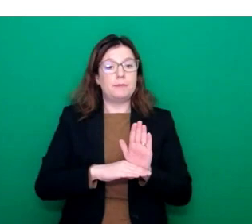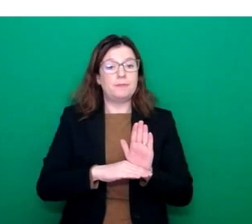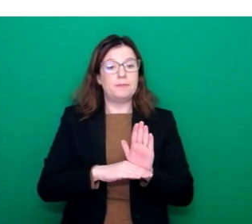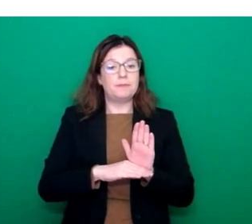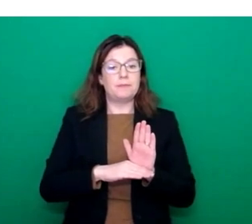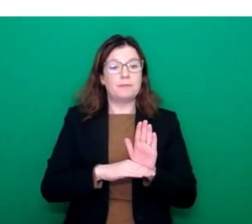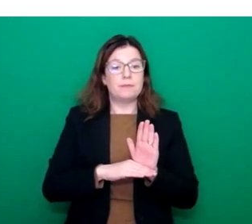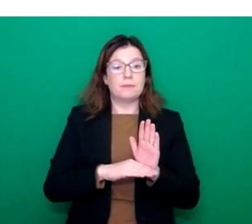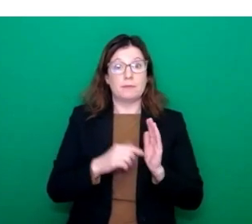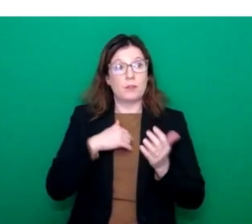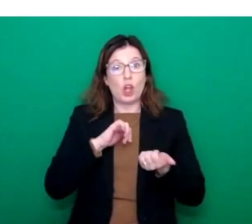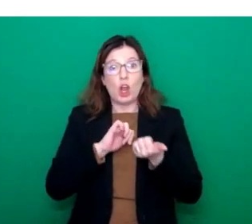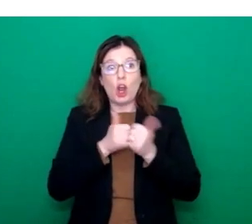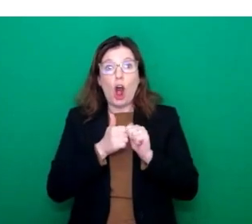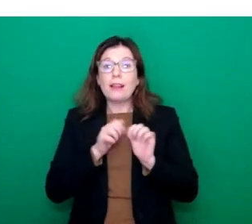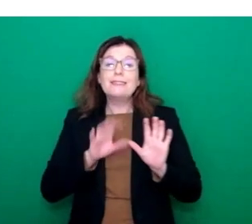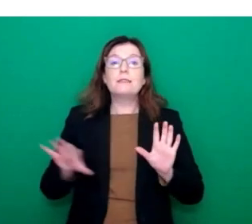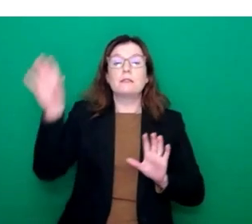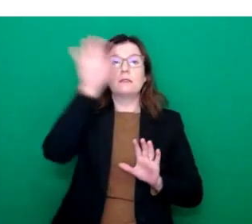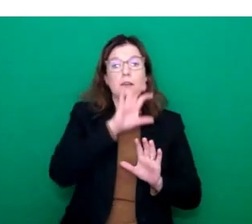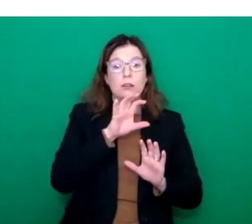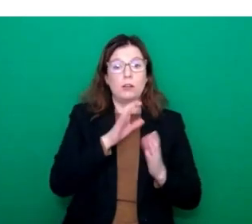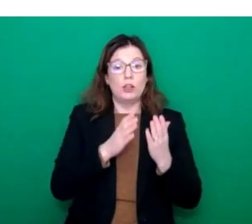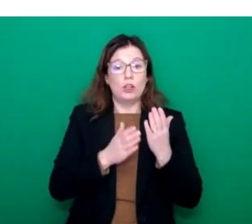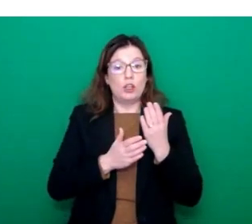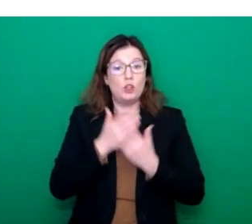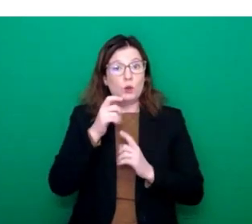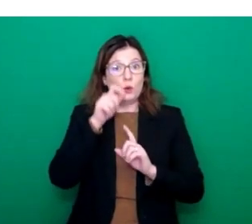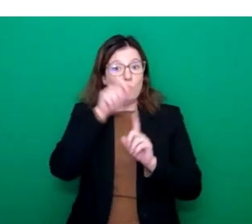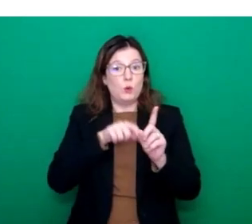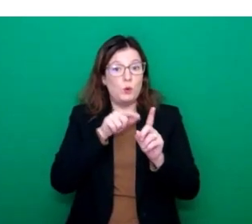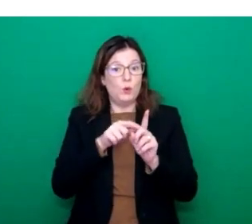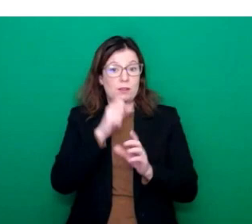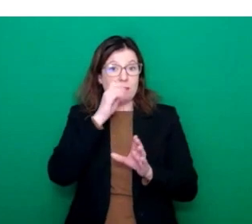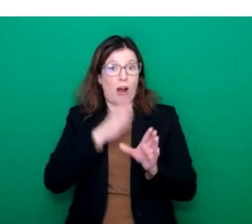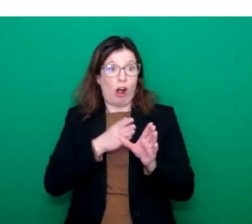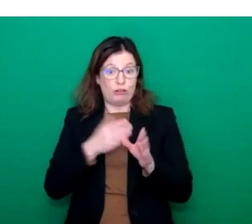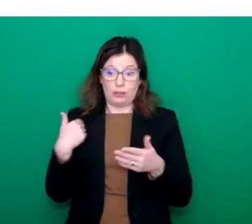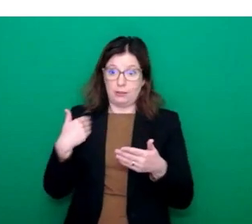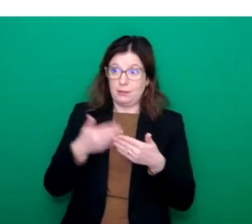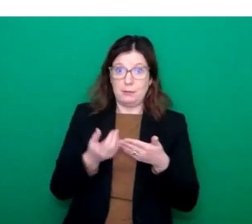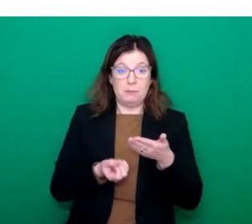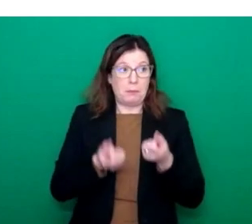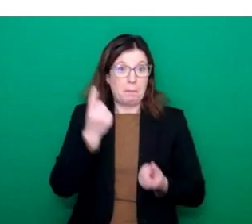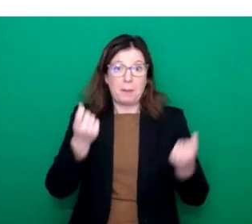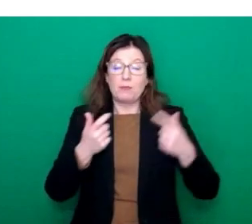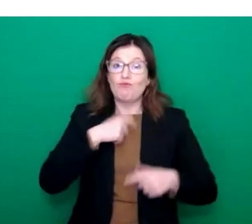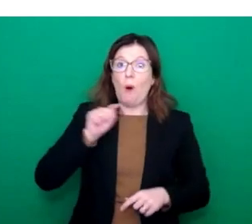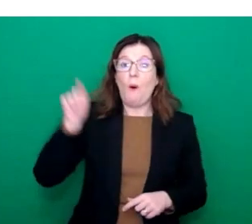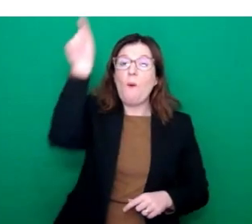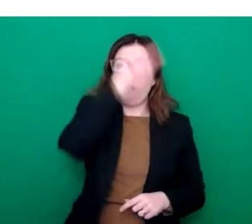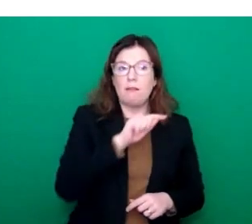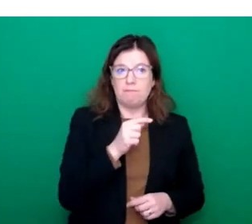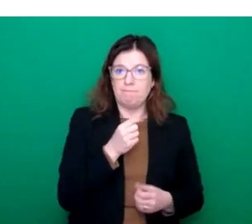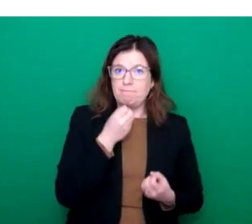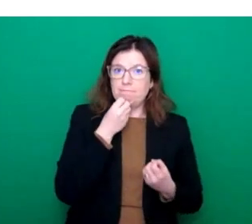with different colleagues in the country that several new posts for psychologists have sprung up in the last year or two, which is really lovely to hear